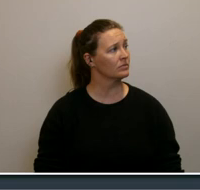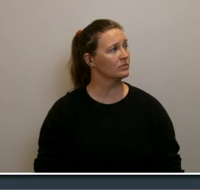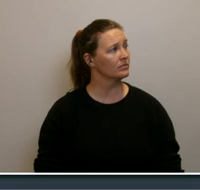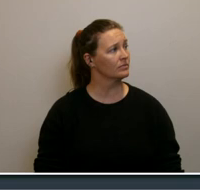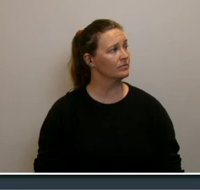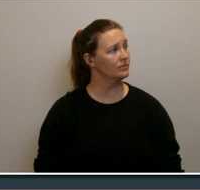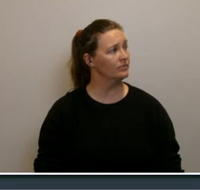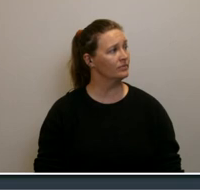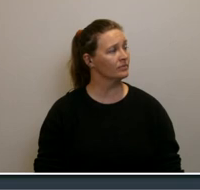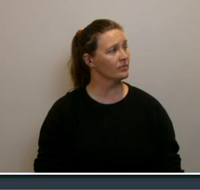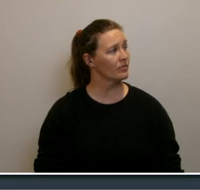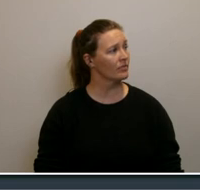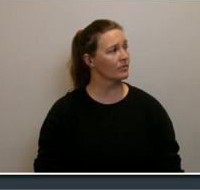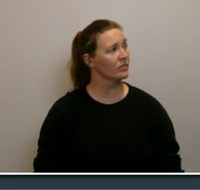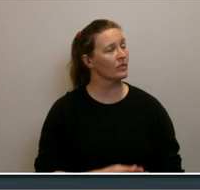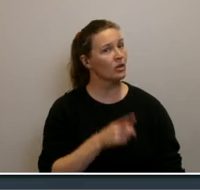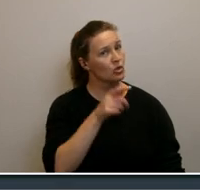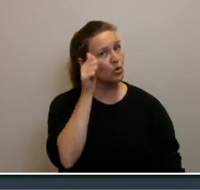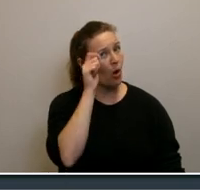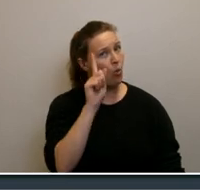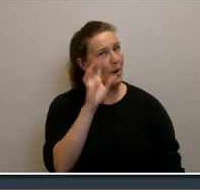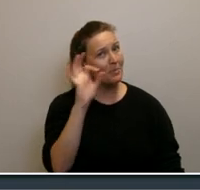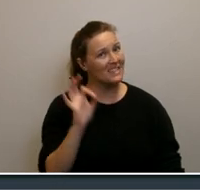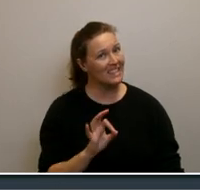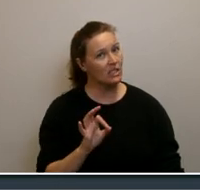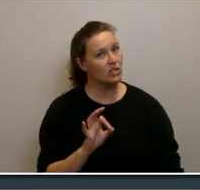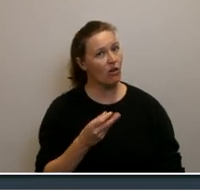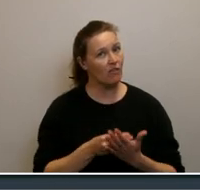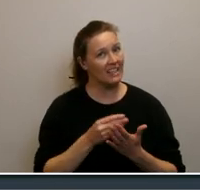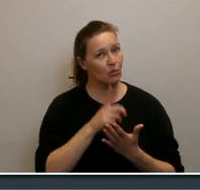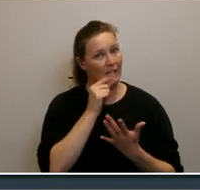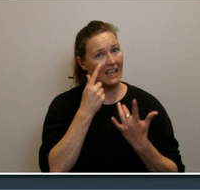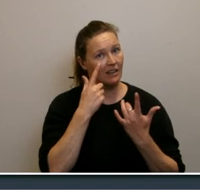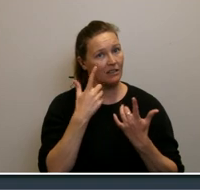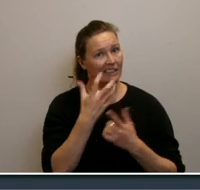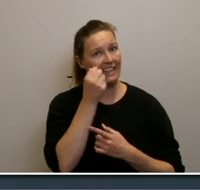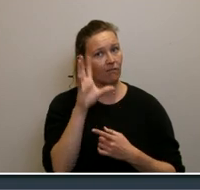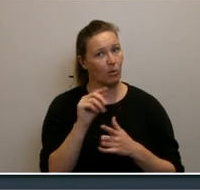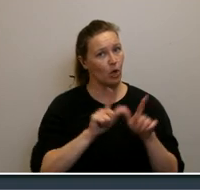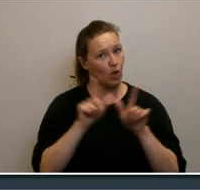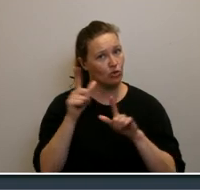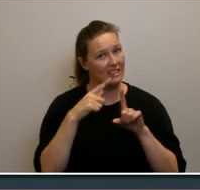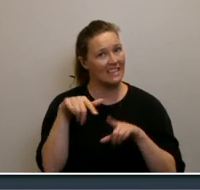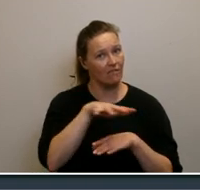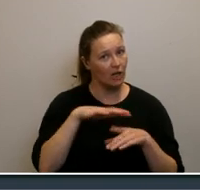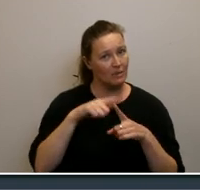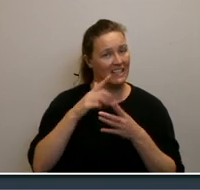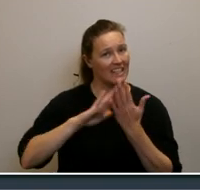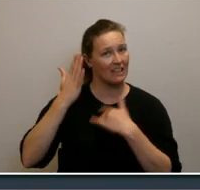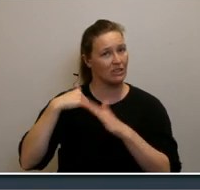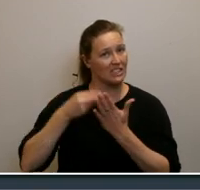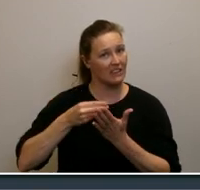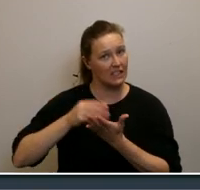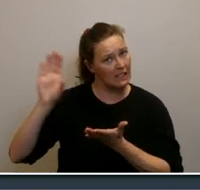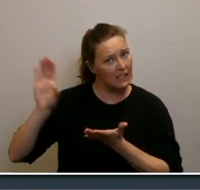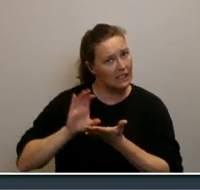Sorry? Do you know what proportion of funding that we could possibly be looking to get from the lotteries environment and